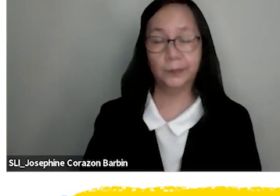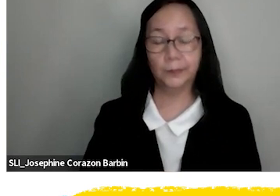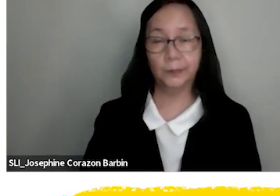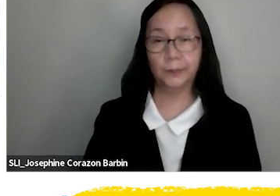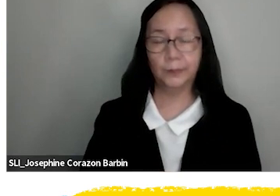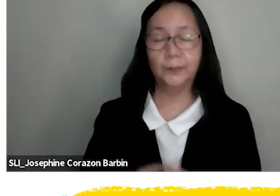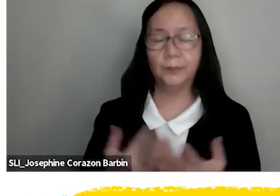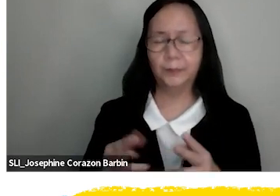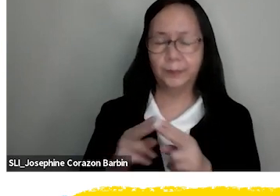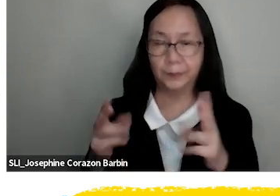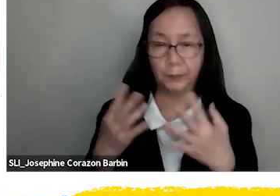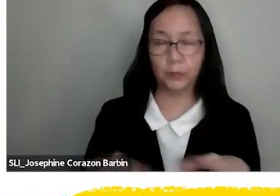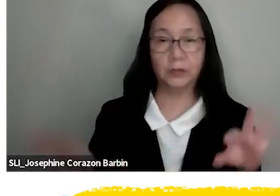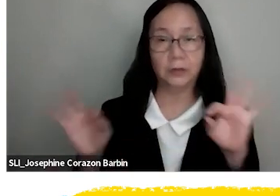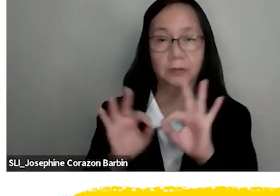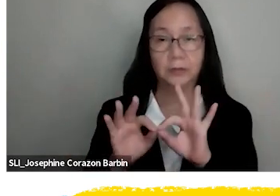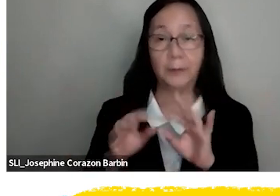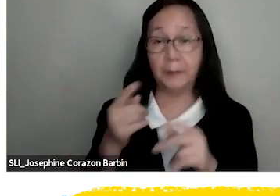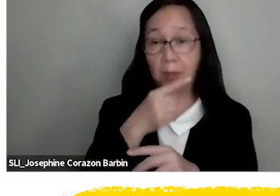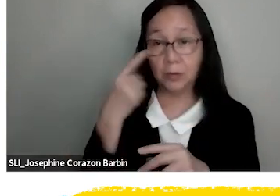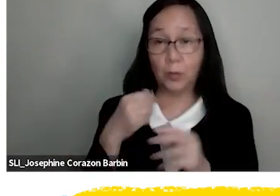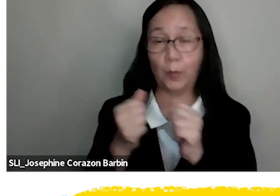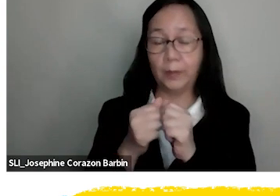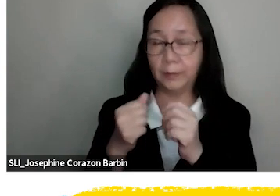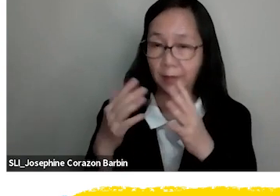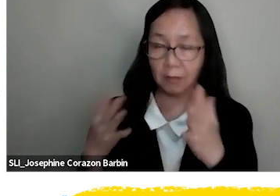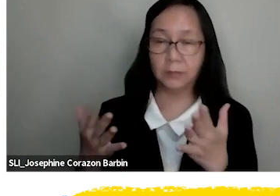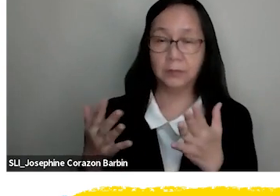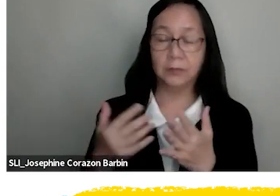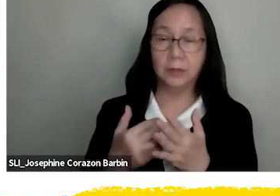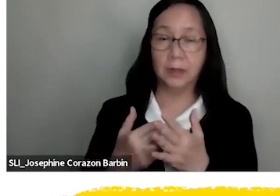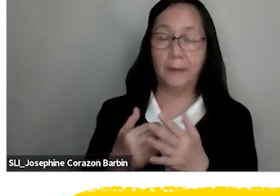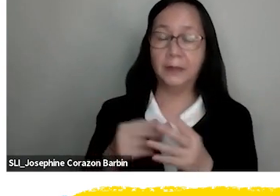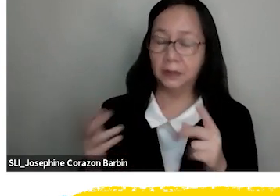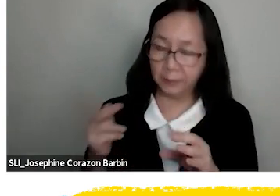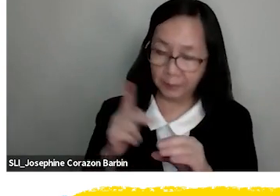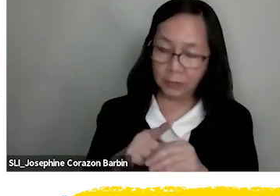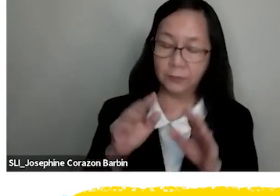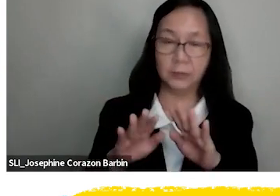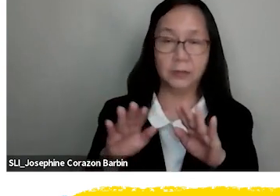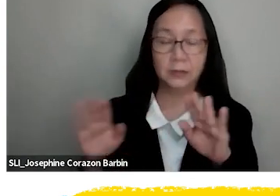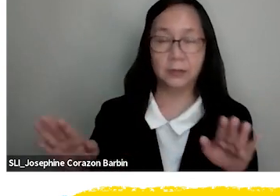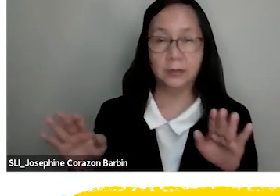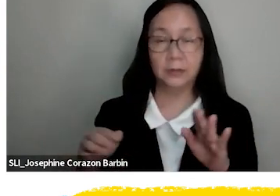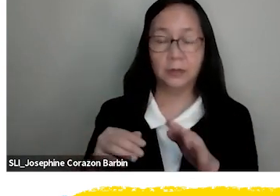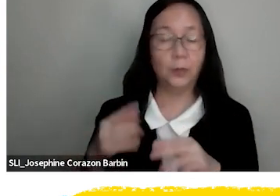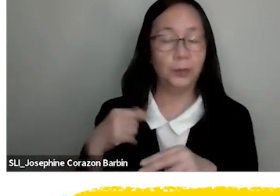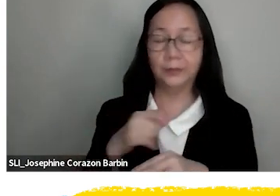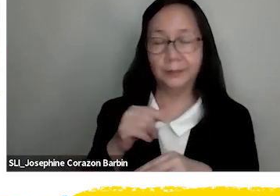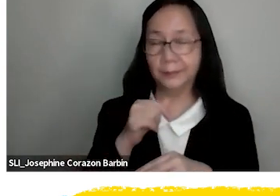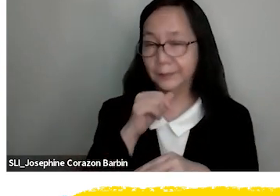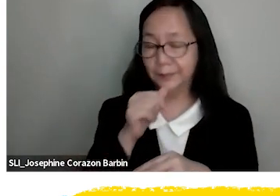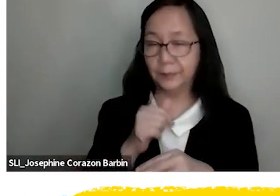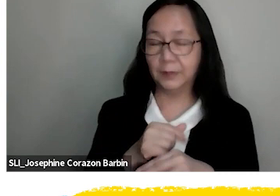it is very important, because without the participation of children, we will not,